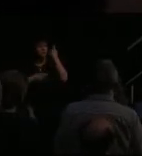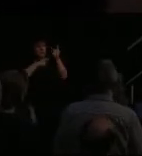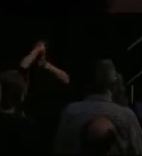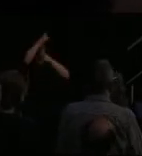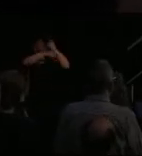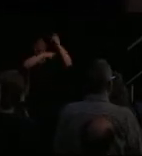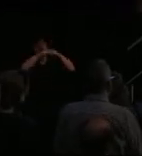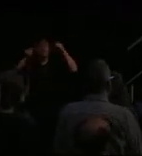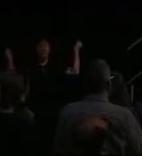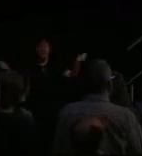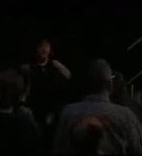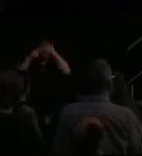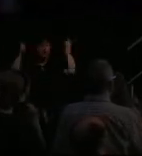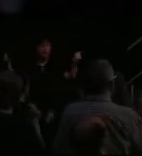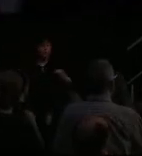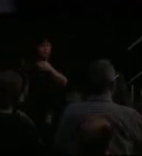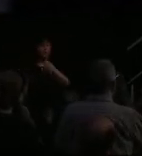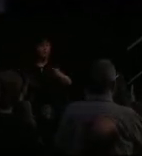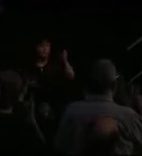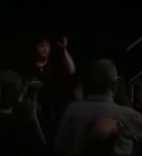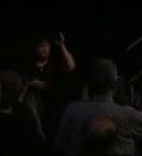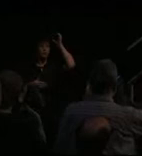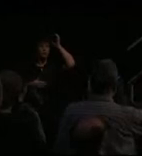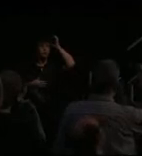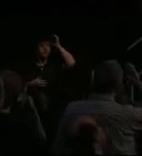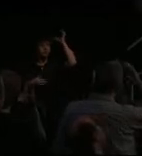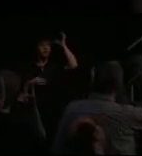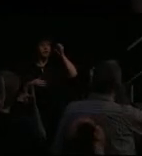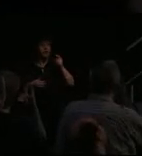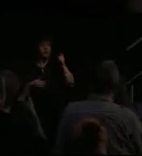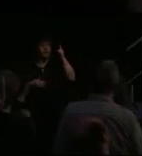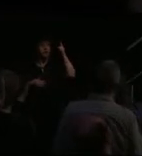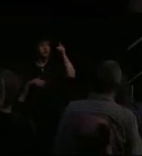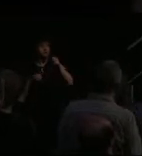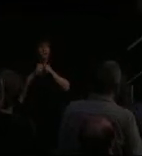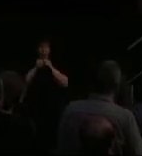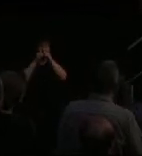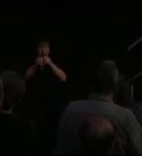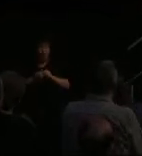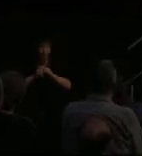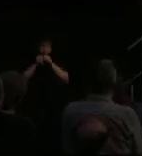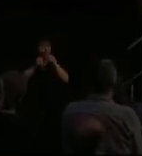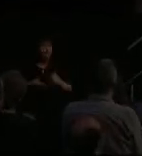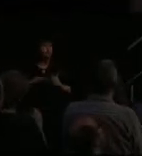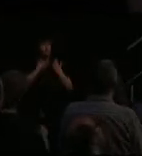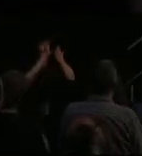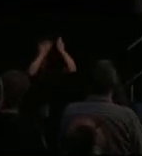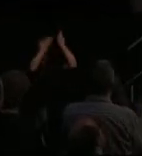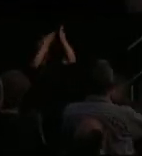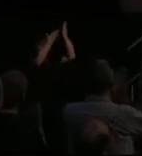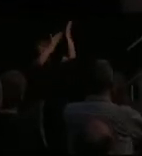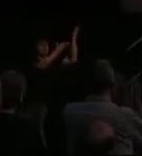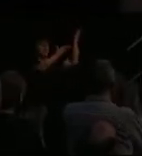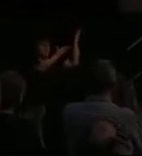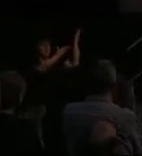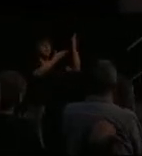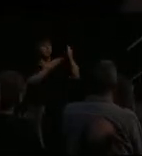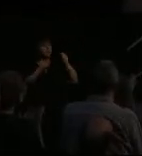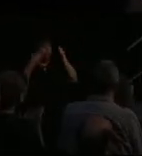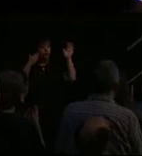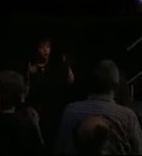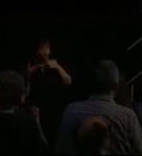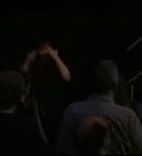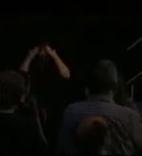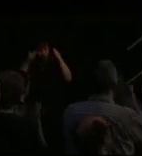And sing hallelujah to our King. He is worthy to